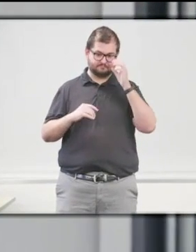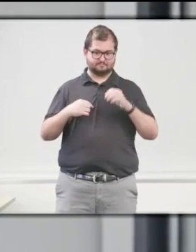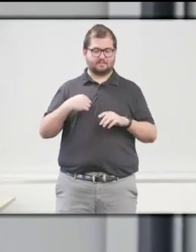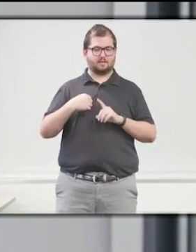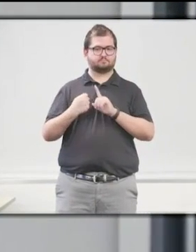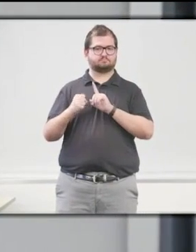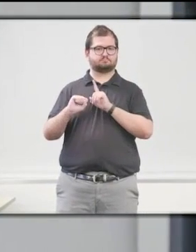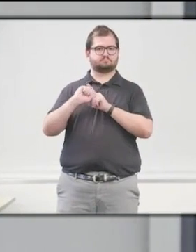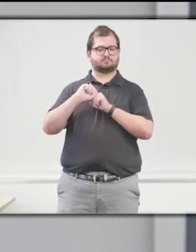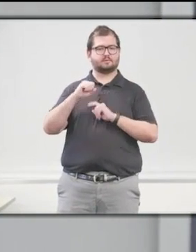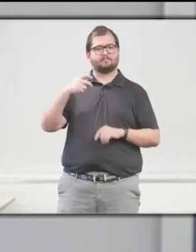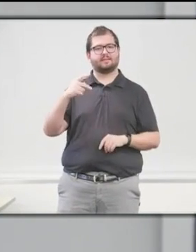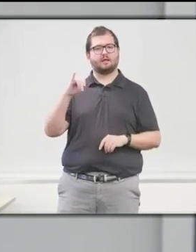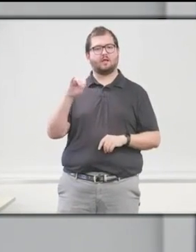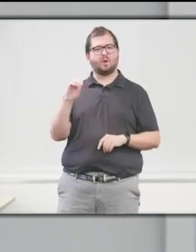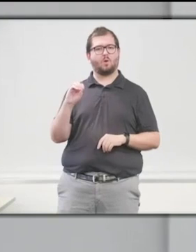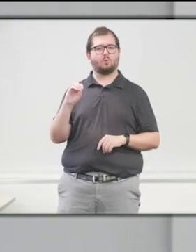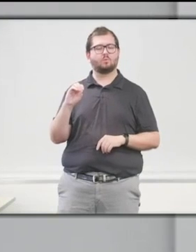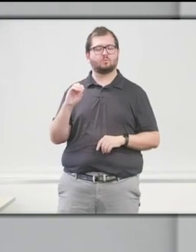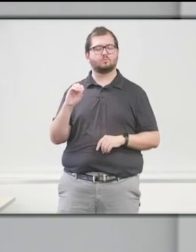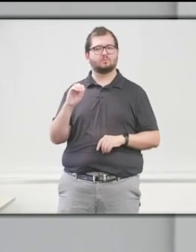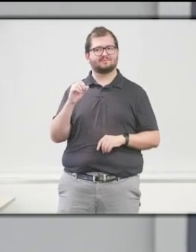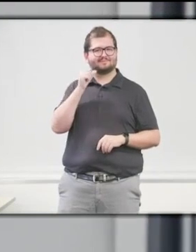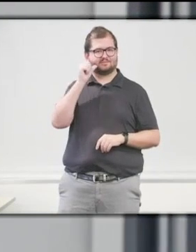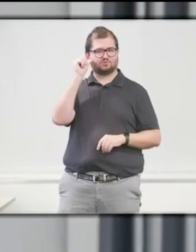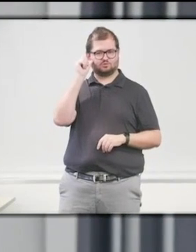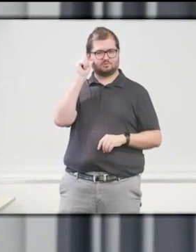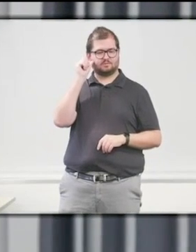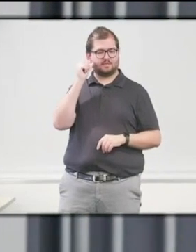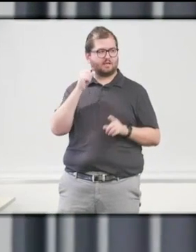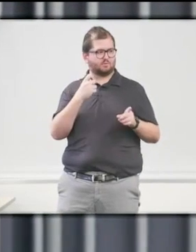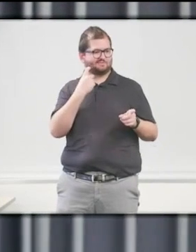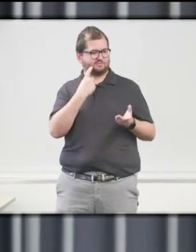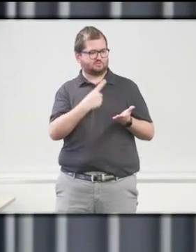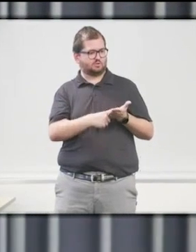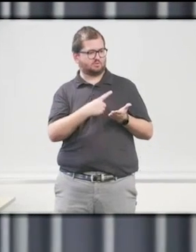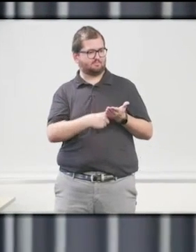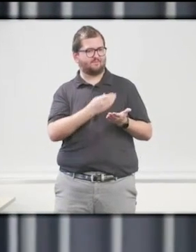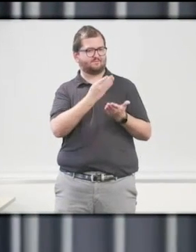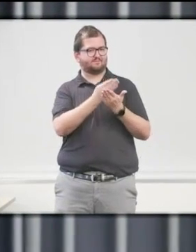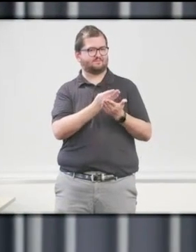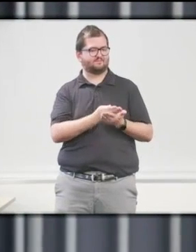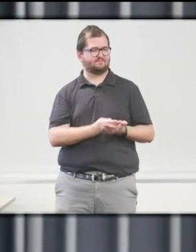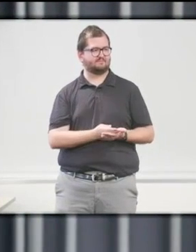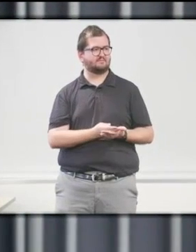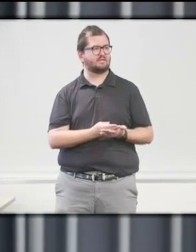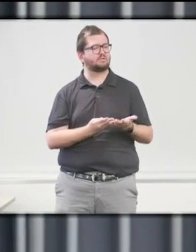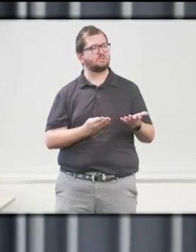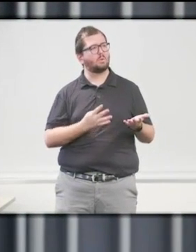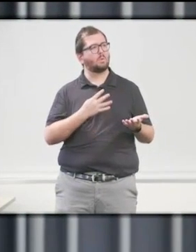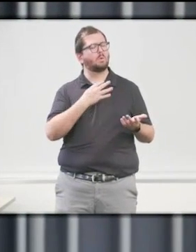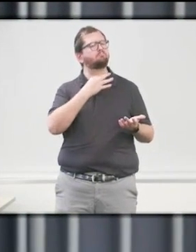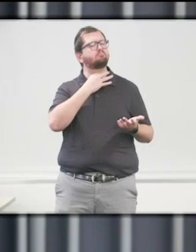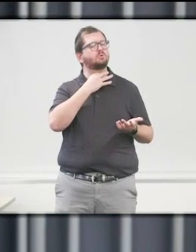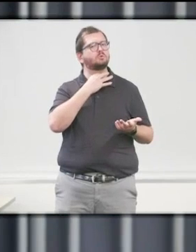PIO, the sheriff, in the incident yesterday. And you just talked about the facts. But is there a time, especially considering organizations